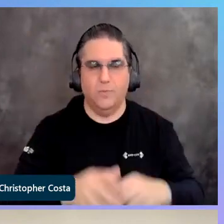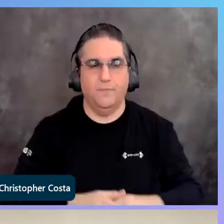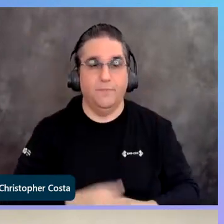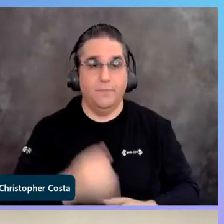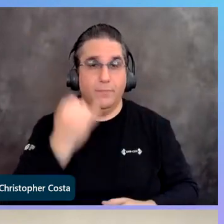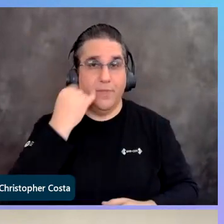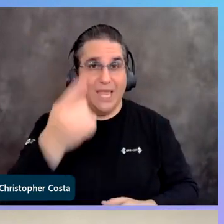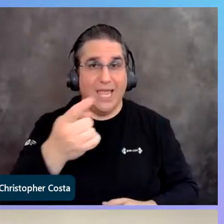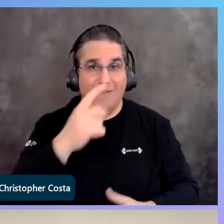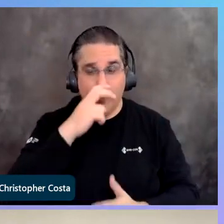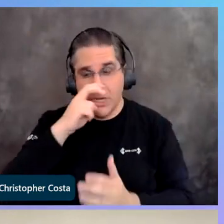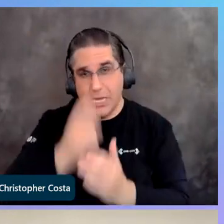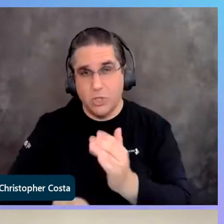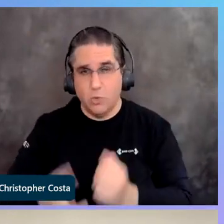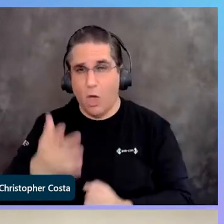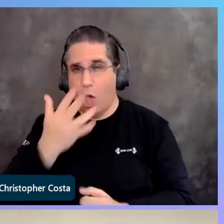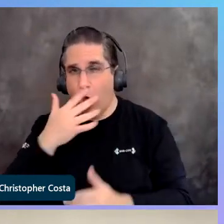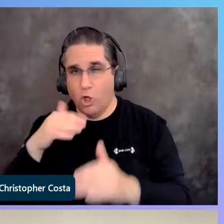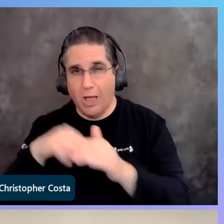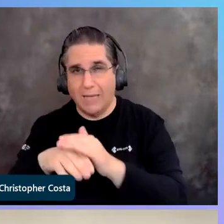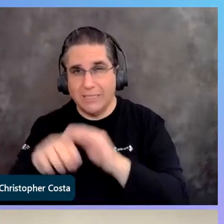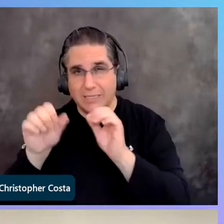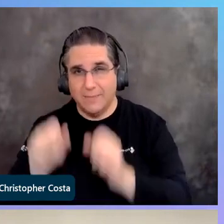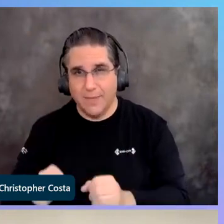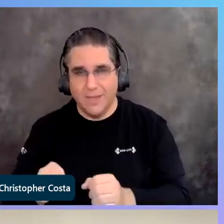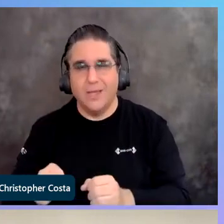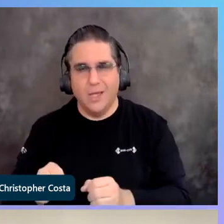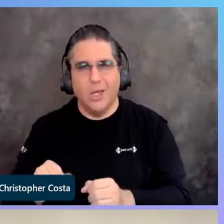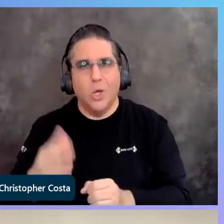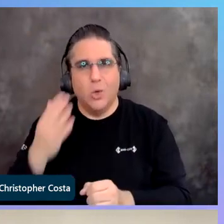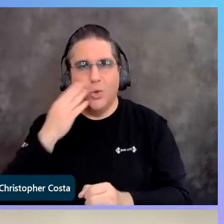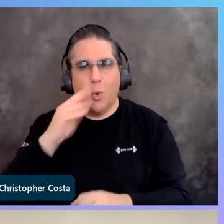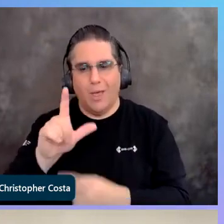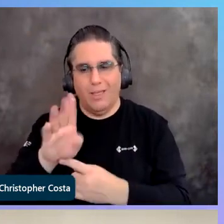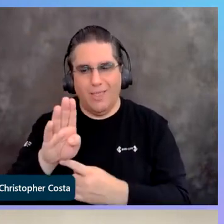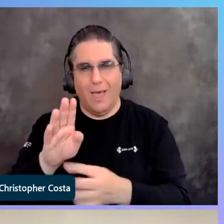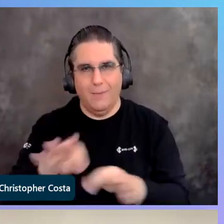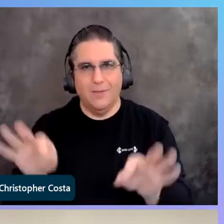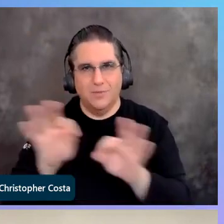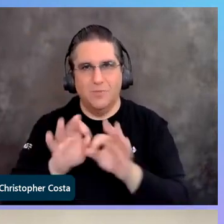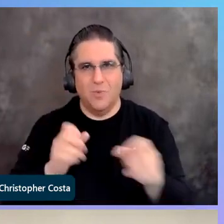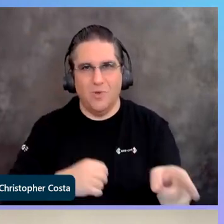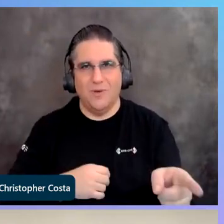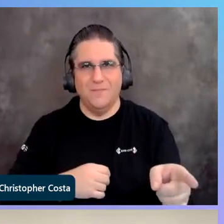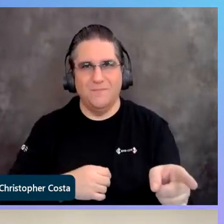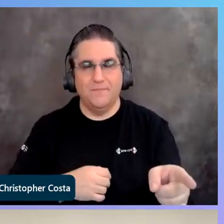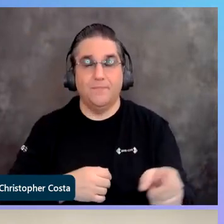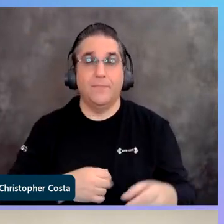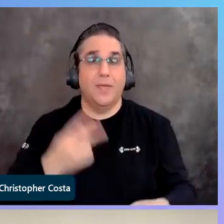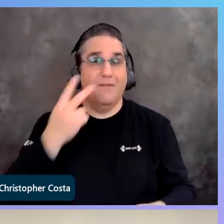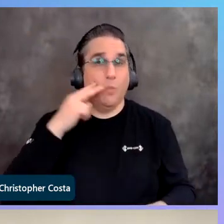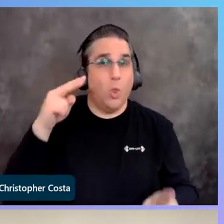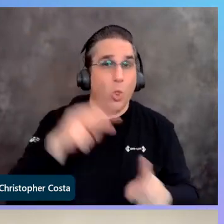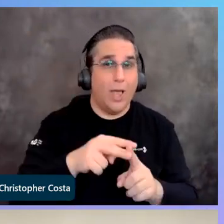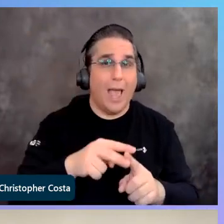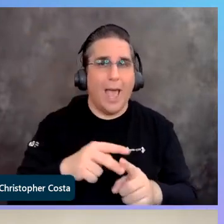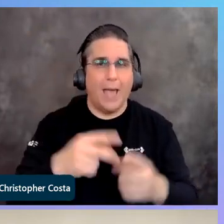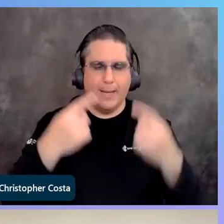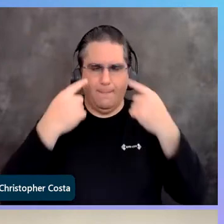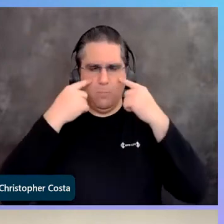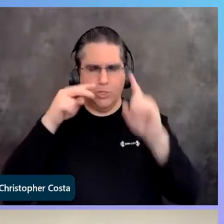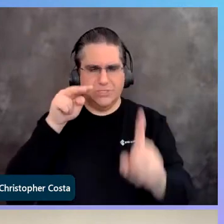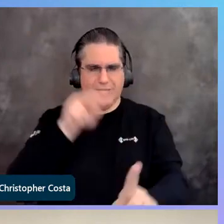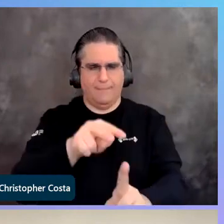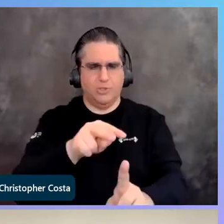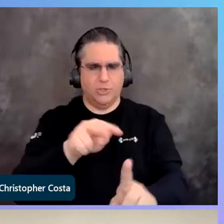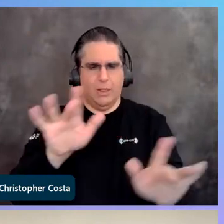accessibility, the lab color space has probably come up a couple of times. And by looking at perceptual lightness of these colors, we're